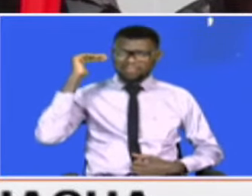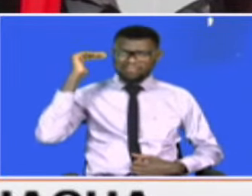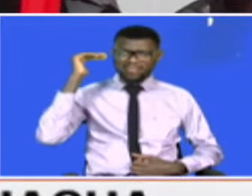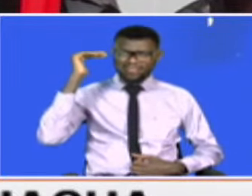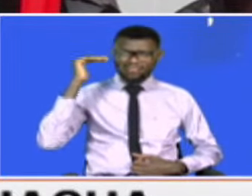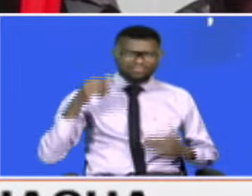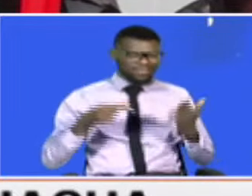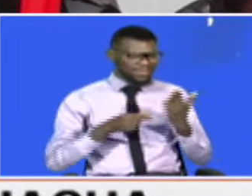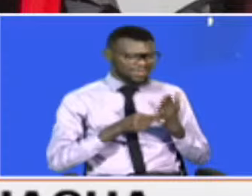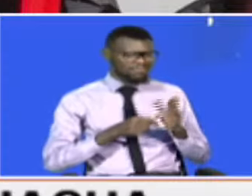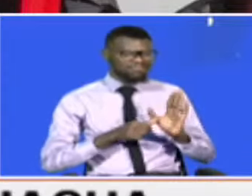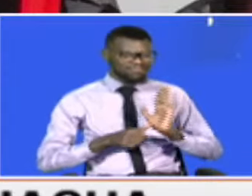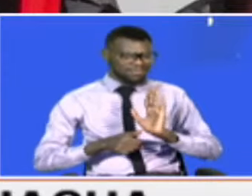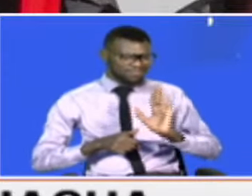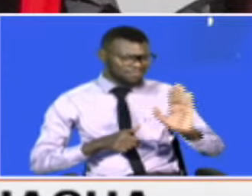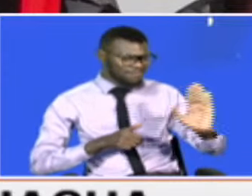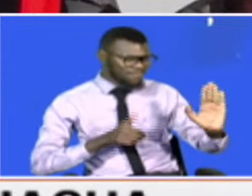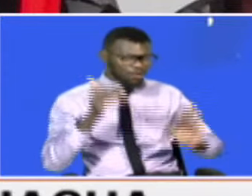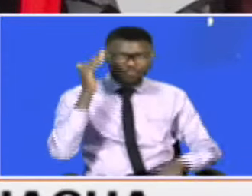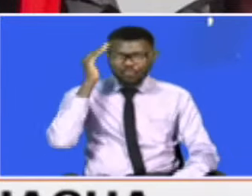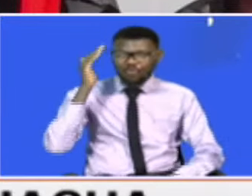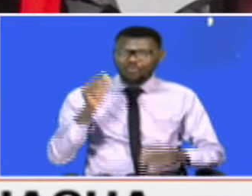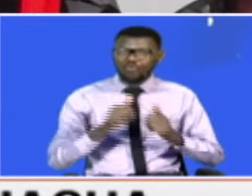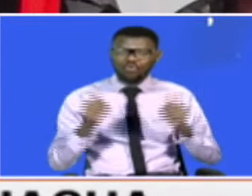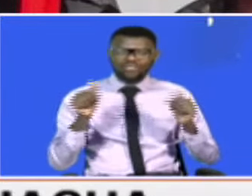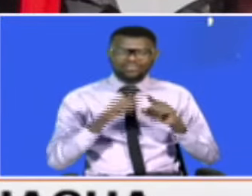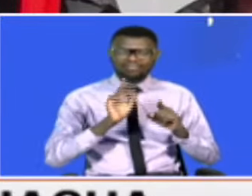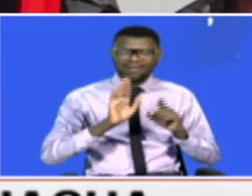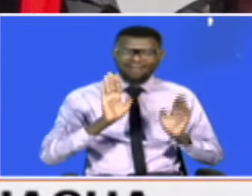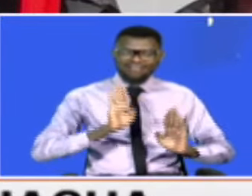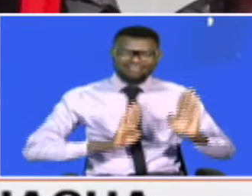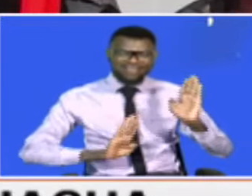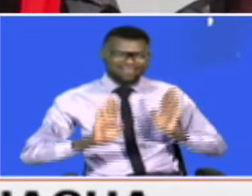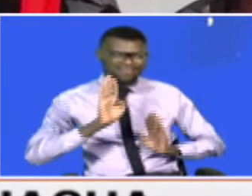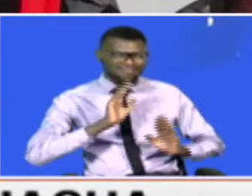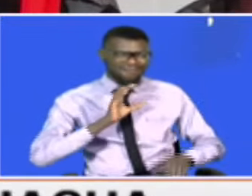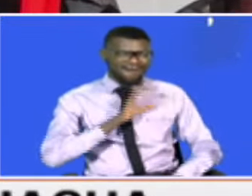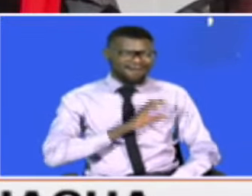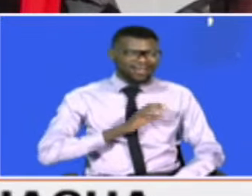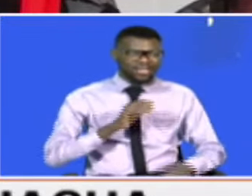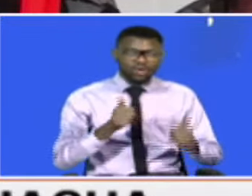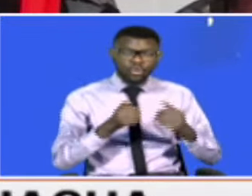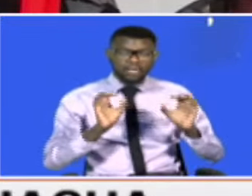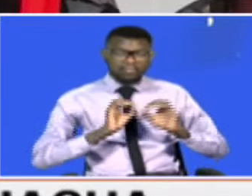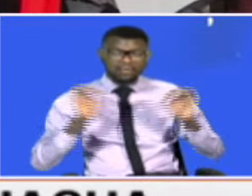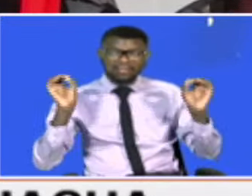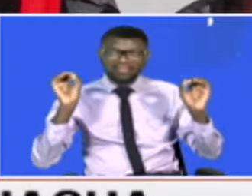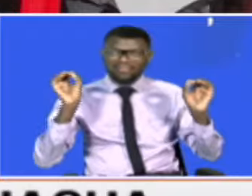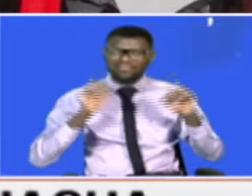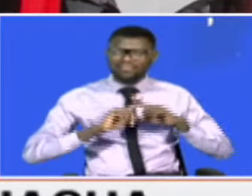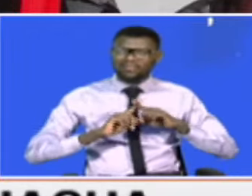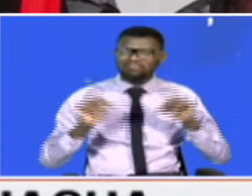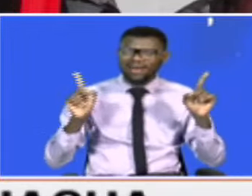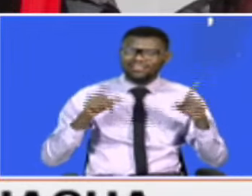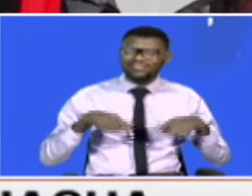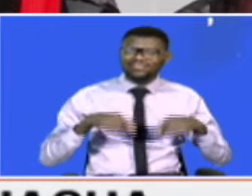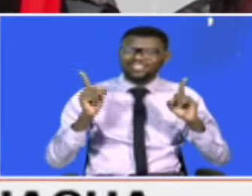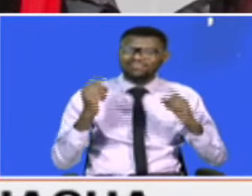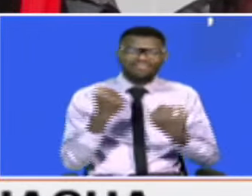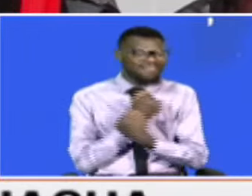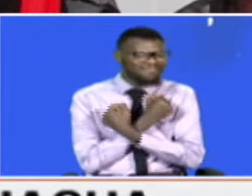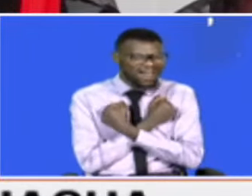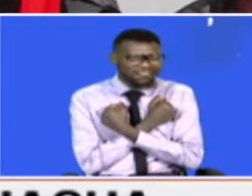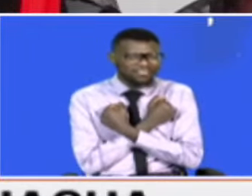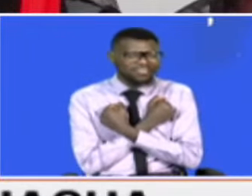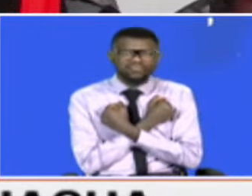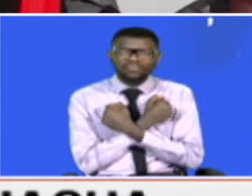kwa majina na tunawajua kwa mienendo yao. Na usiku ndio wanahakisha moto,